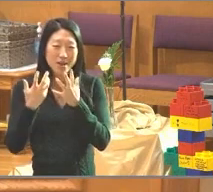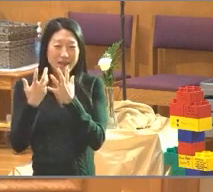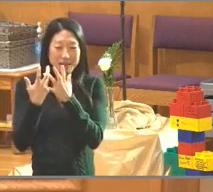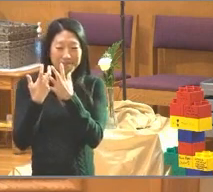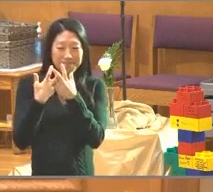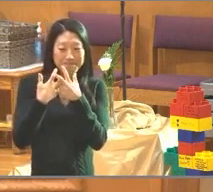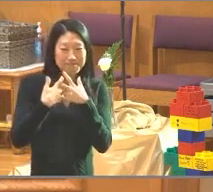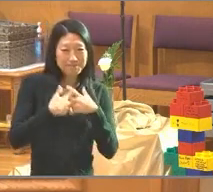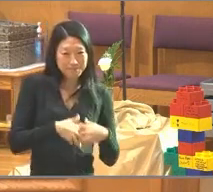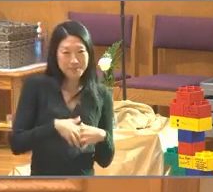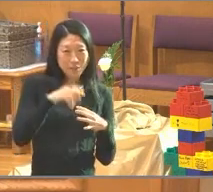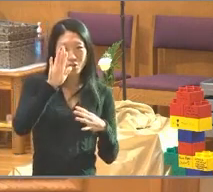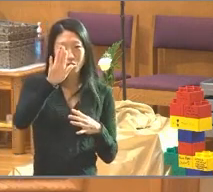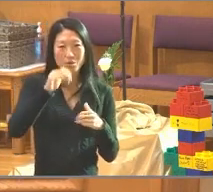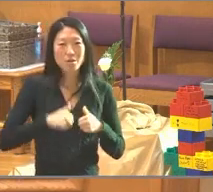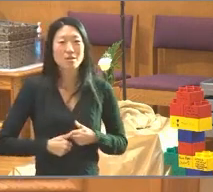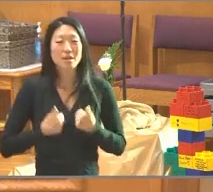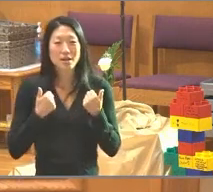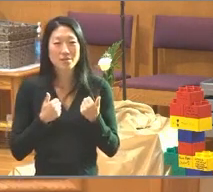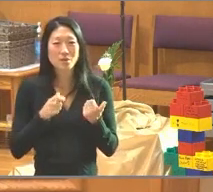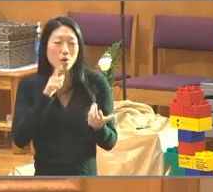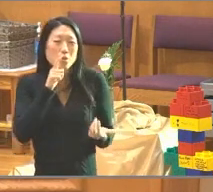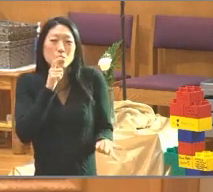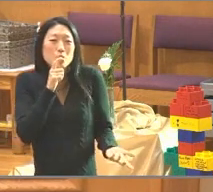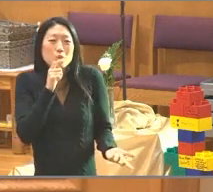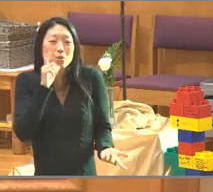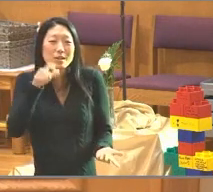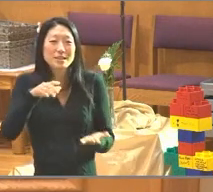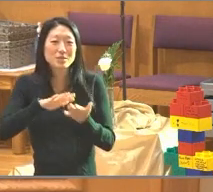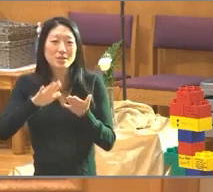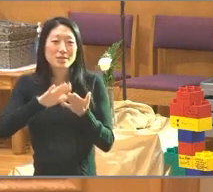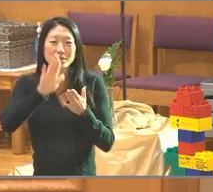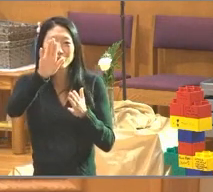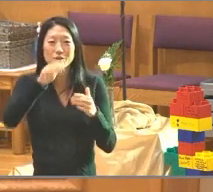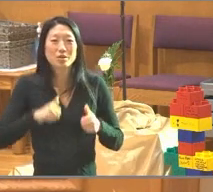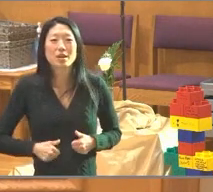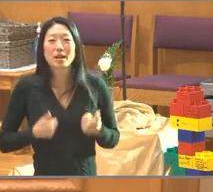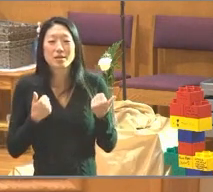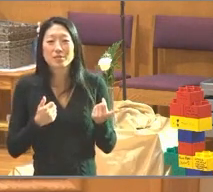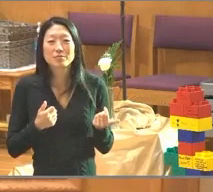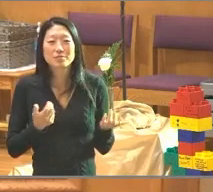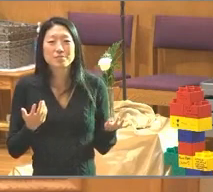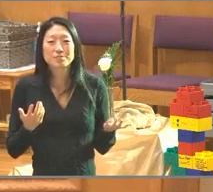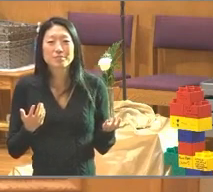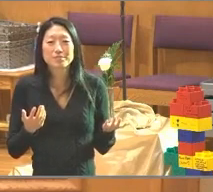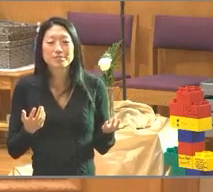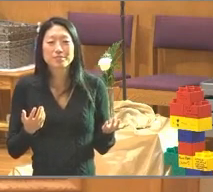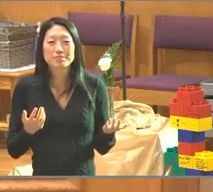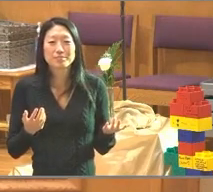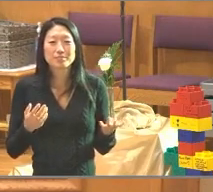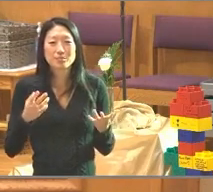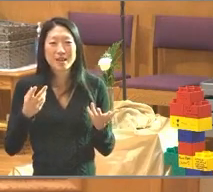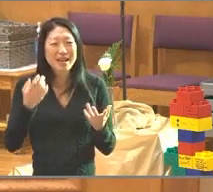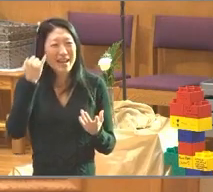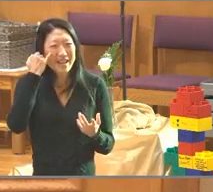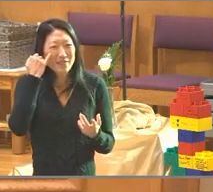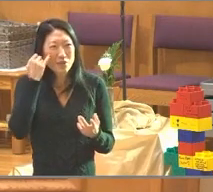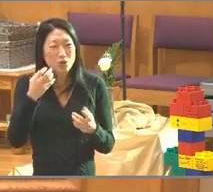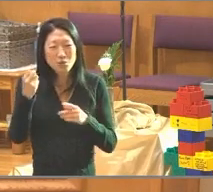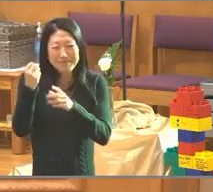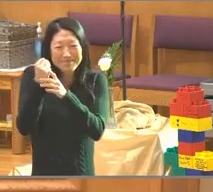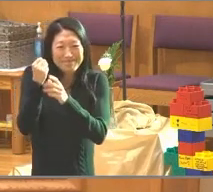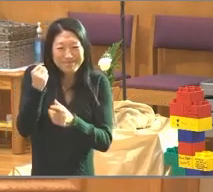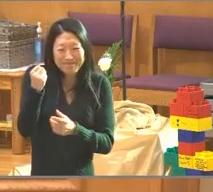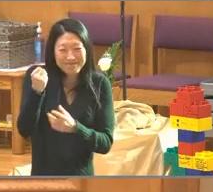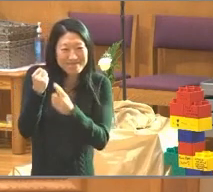life? Who needs forgiveness in your life? What tight fist are you clenching,